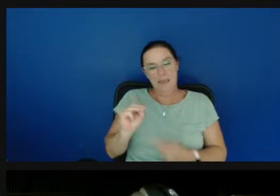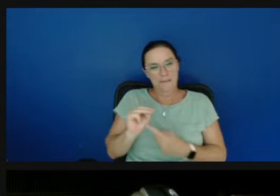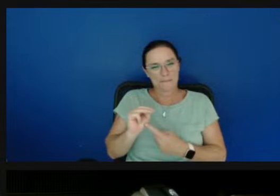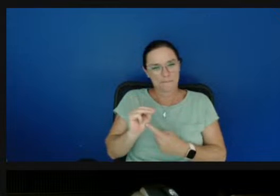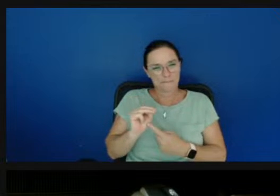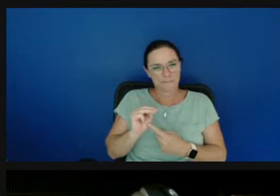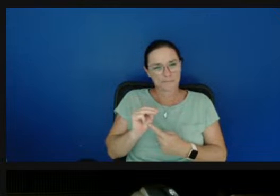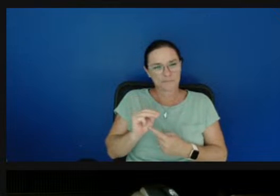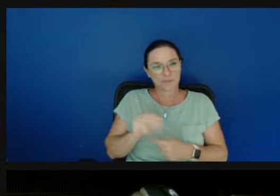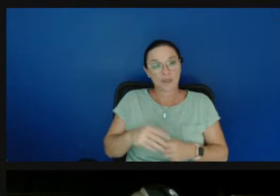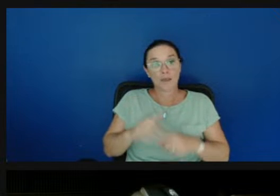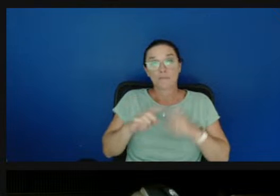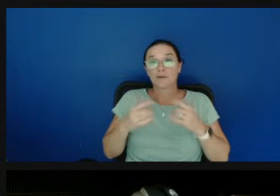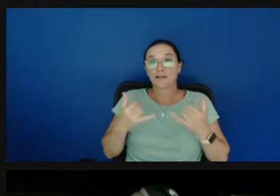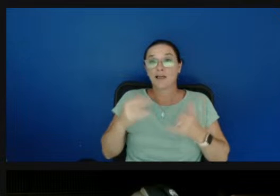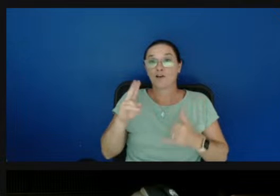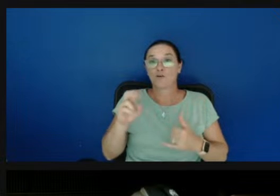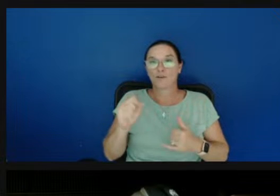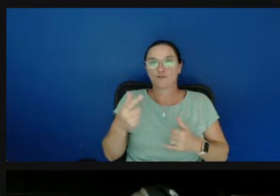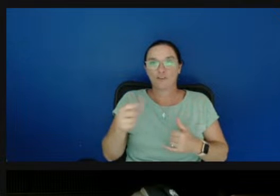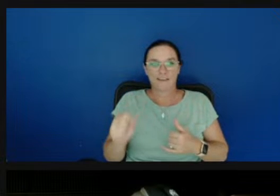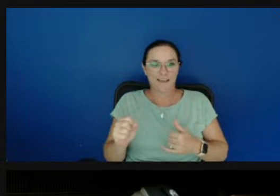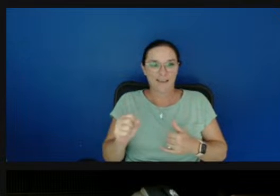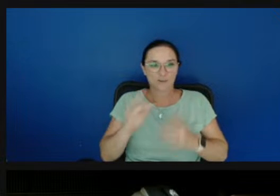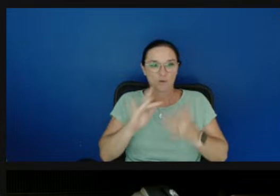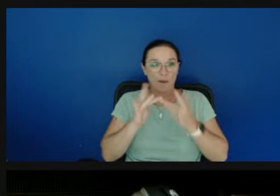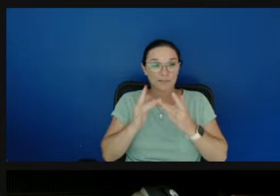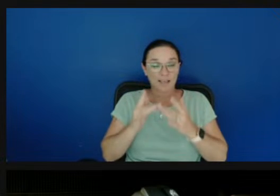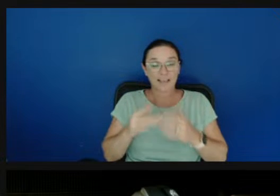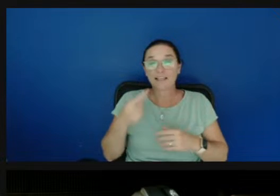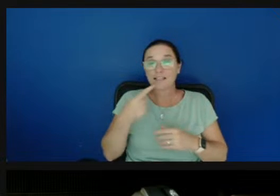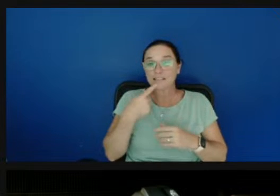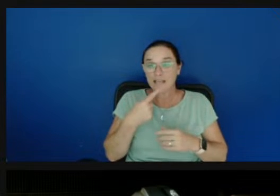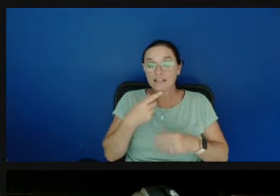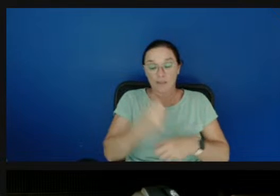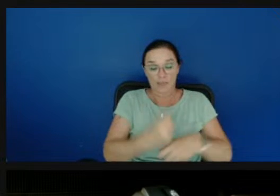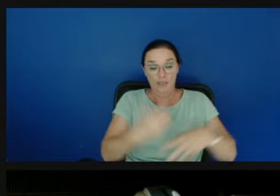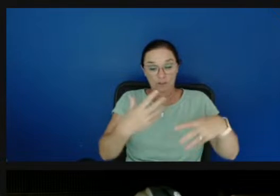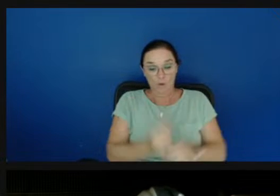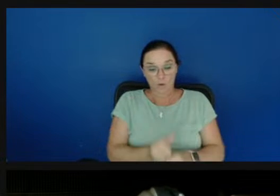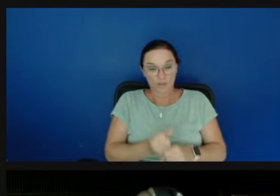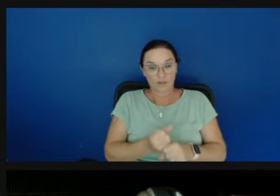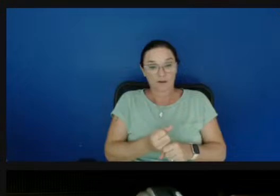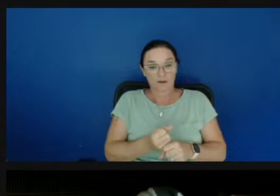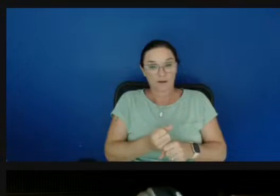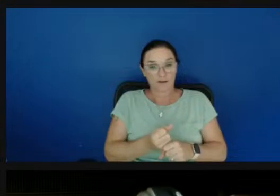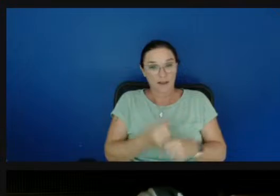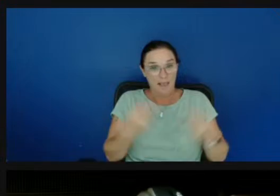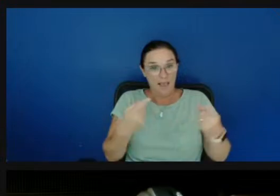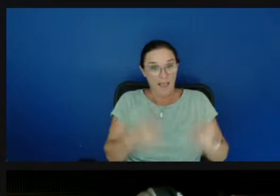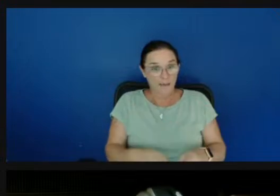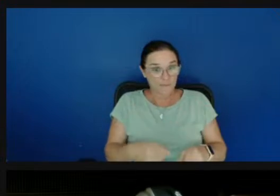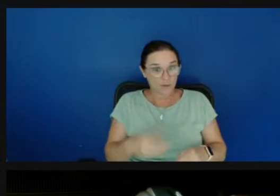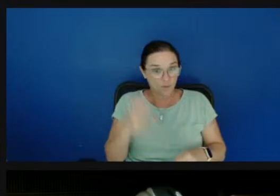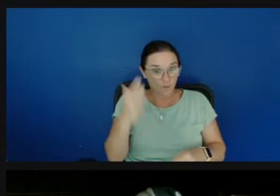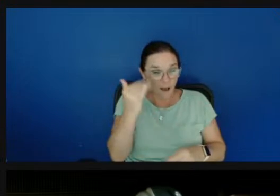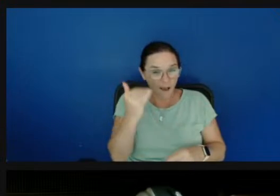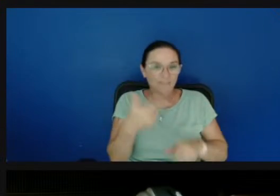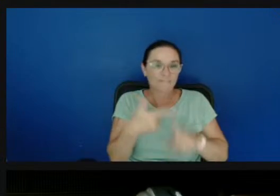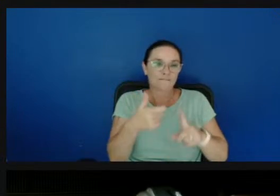the USGS website right now, it'll still say explosions were caused by steam. That's how new this information